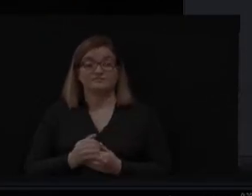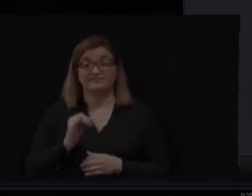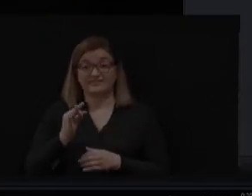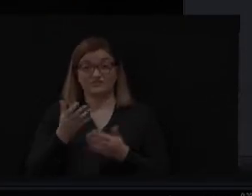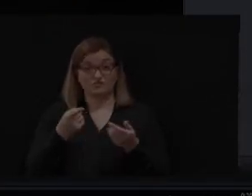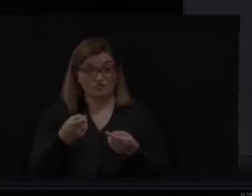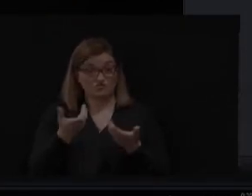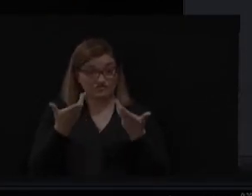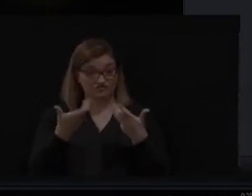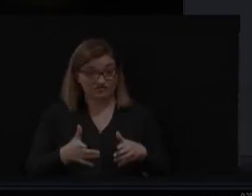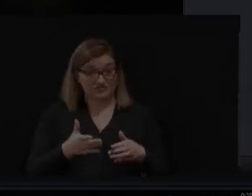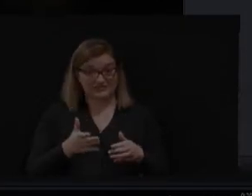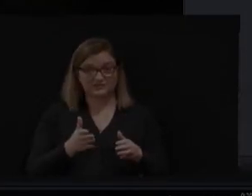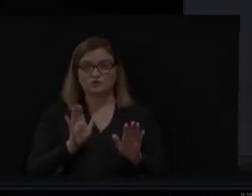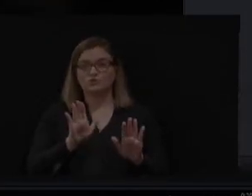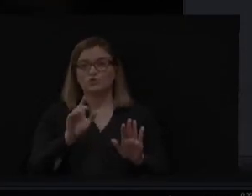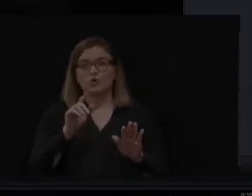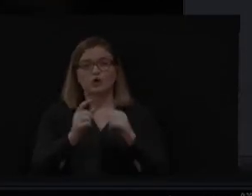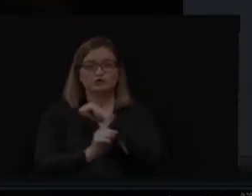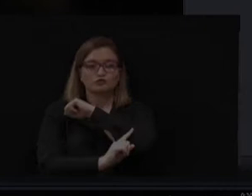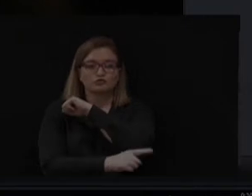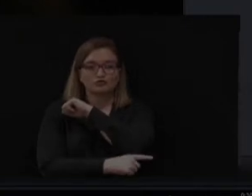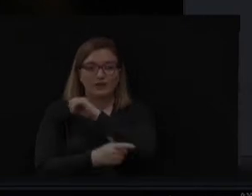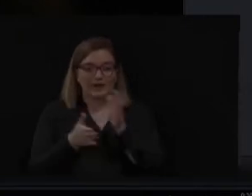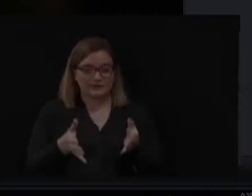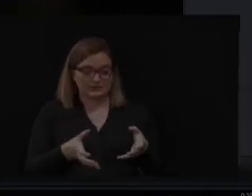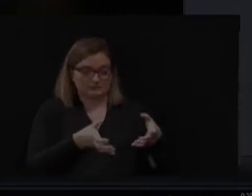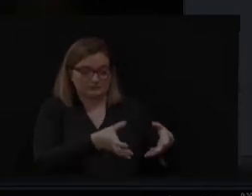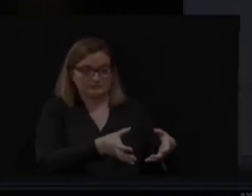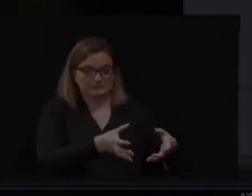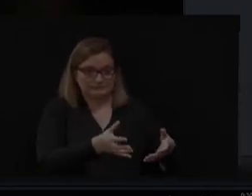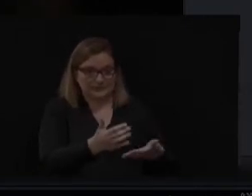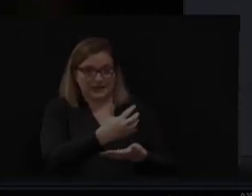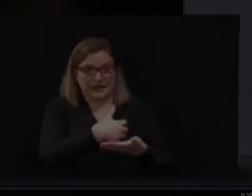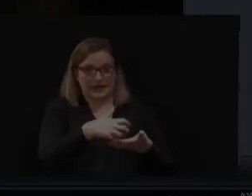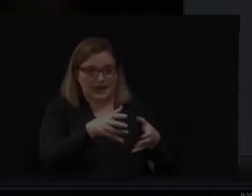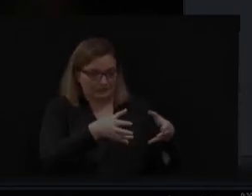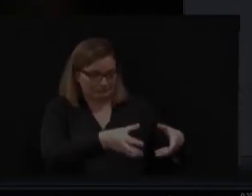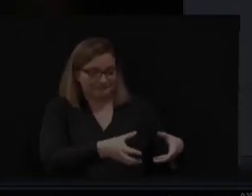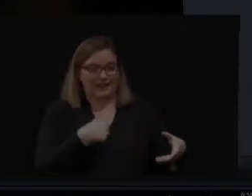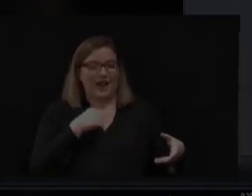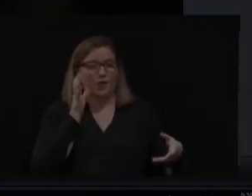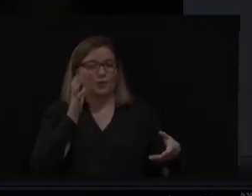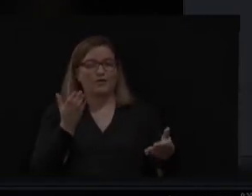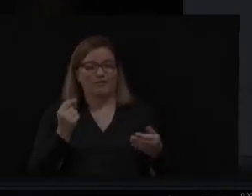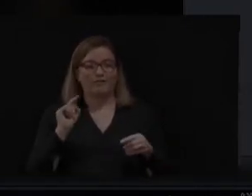if you set your trash to the side, I can come collect it in just a minute.